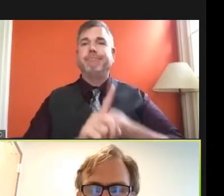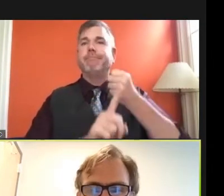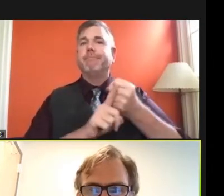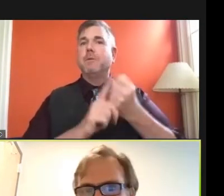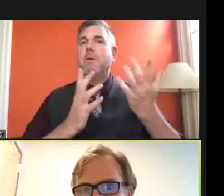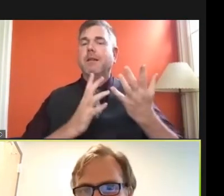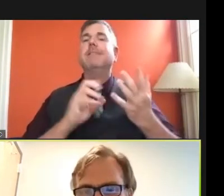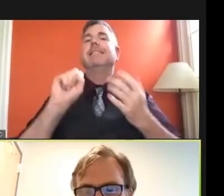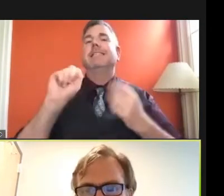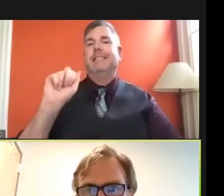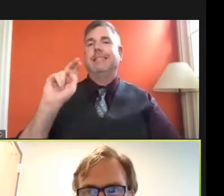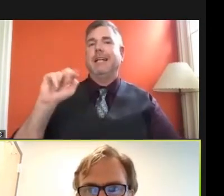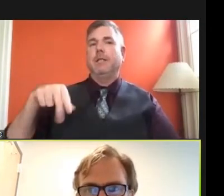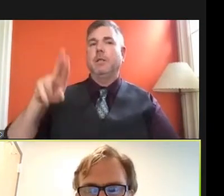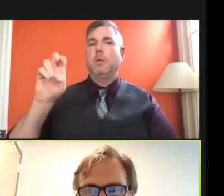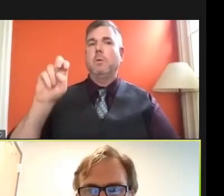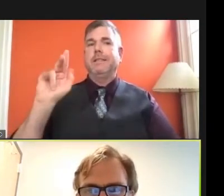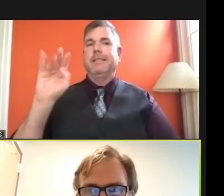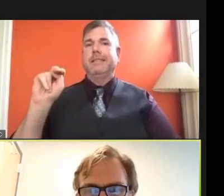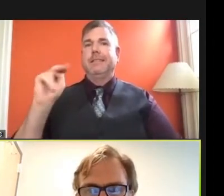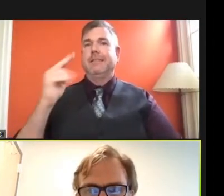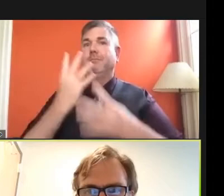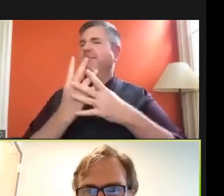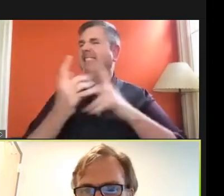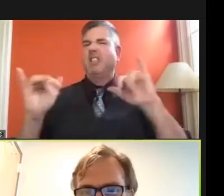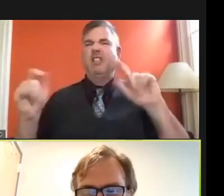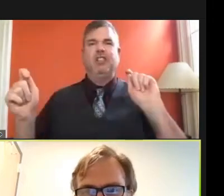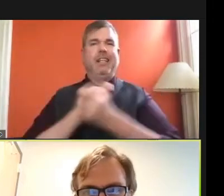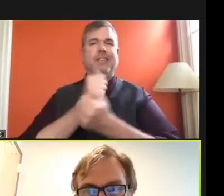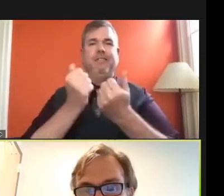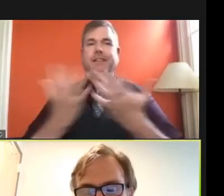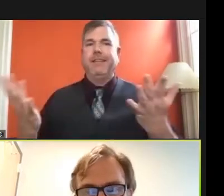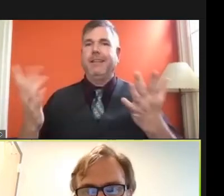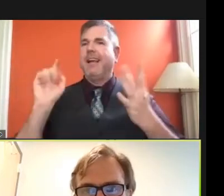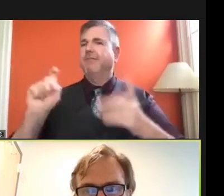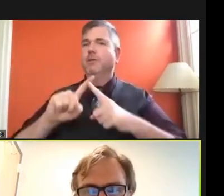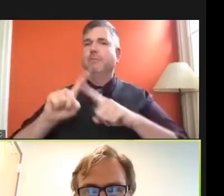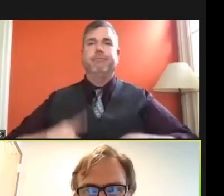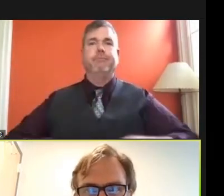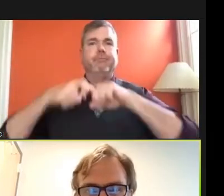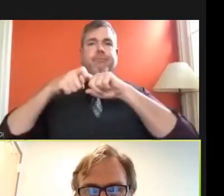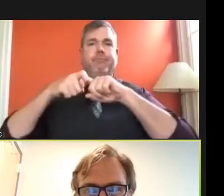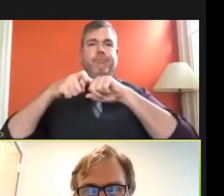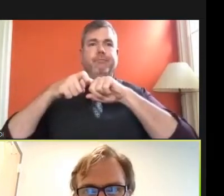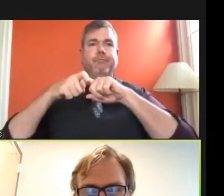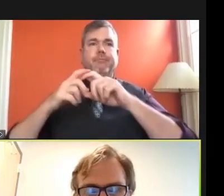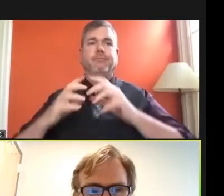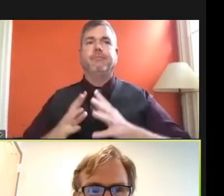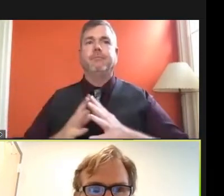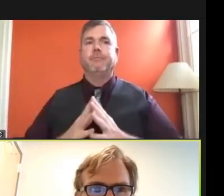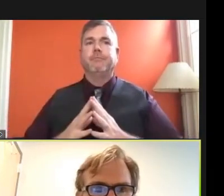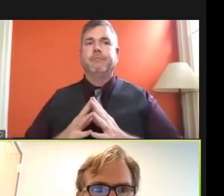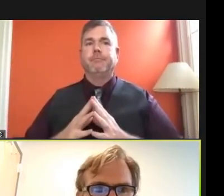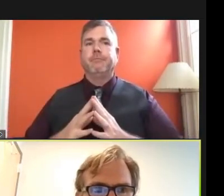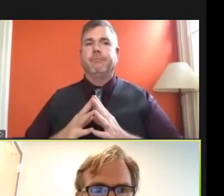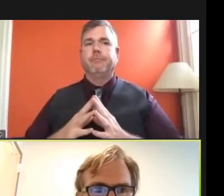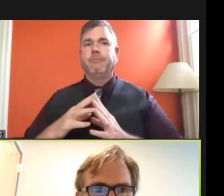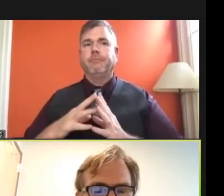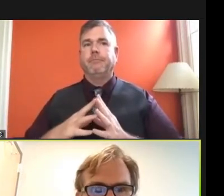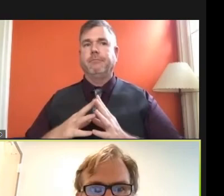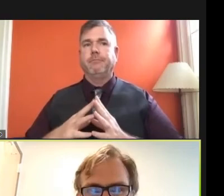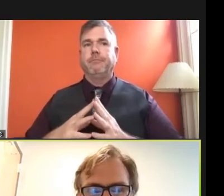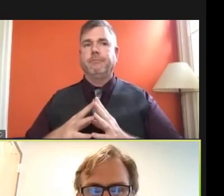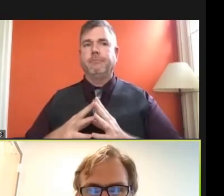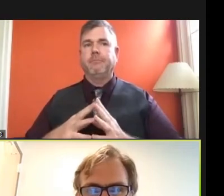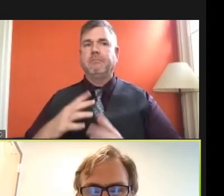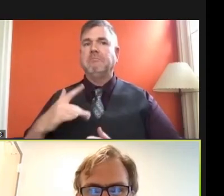time for us to take a pause and see what happens over even just the next few days. I think will tell us a lot. And I